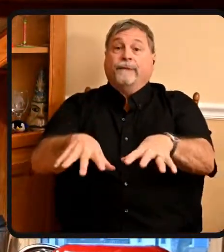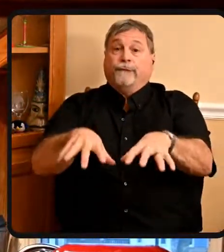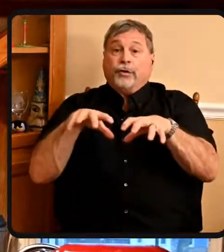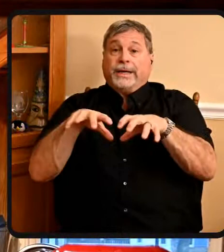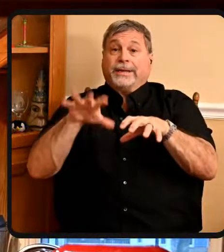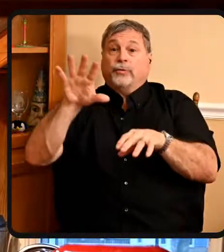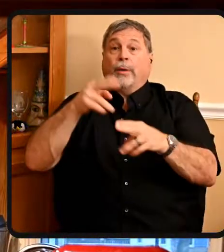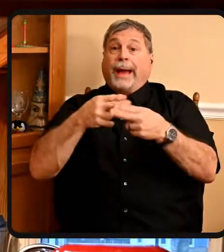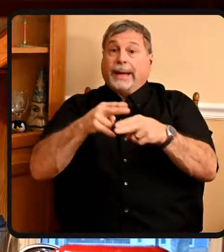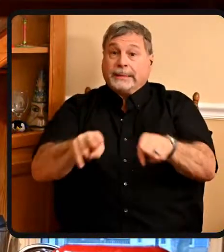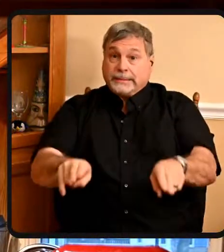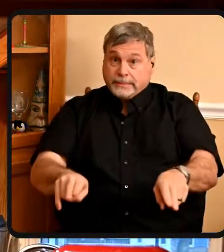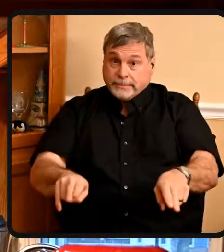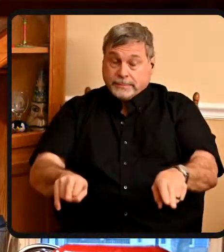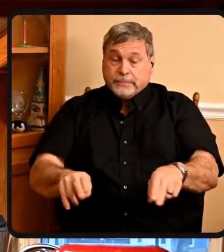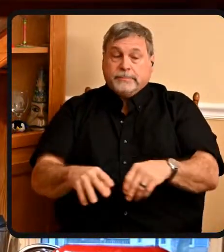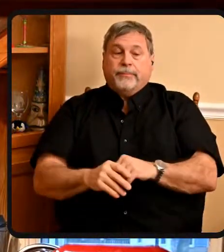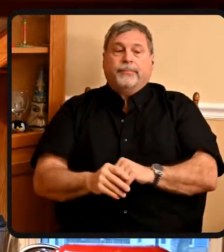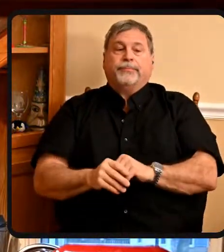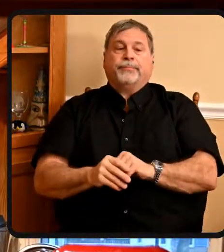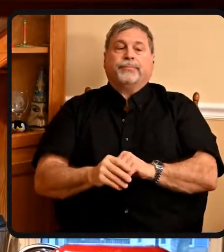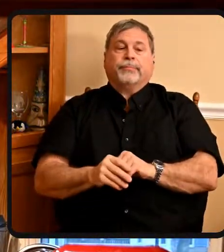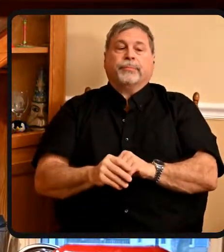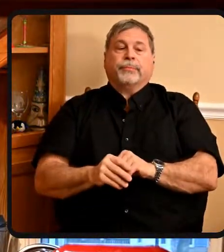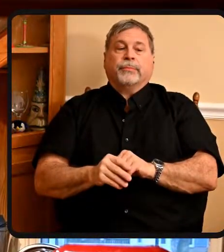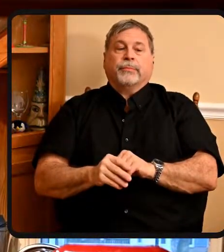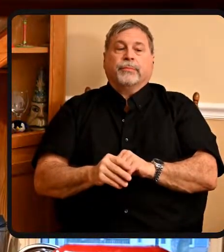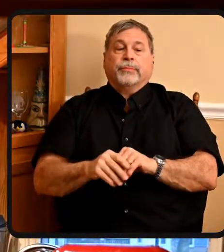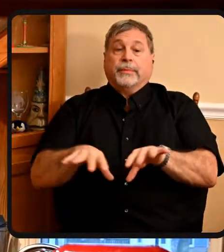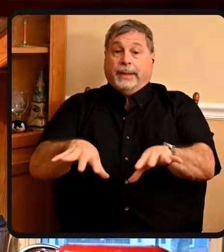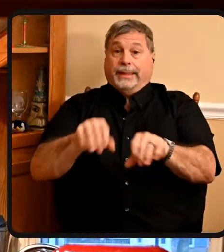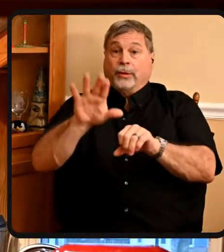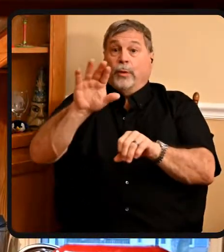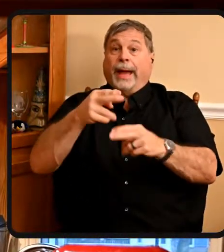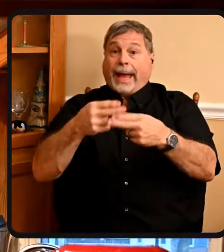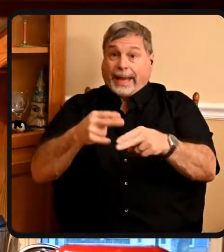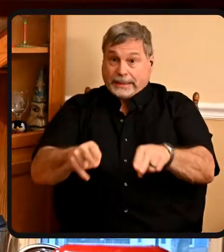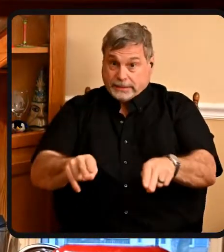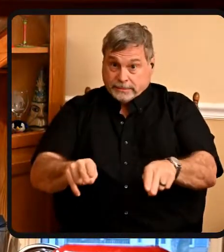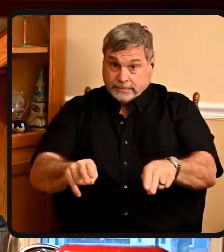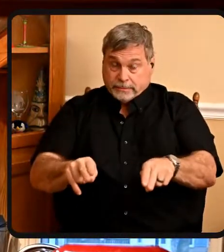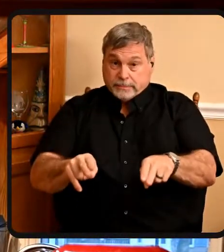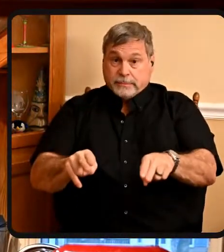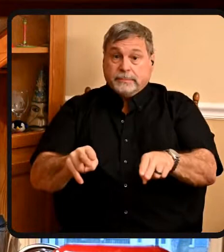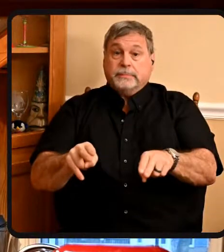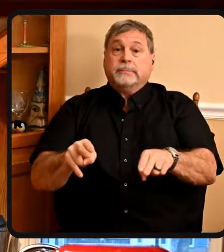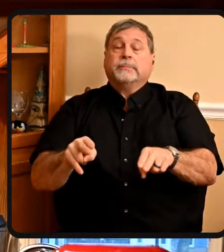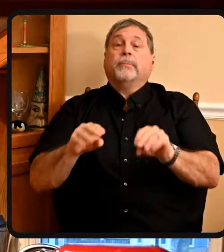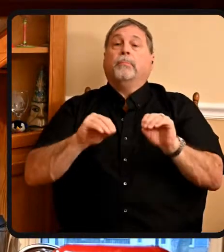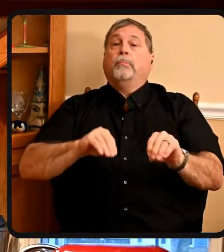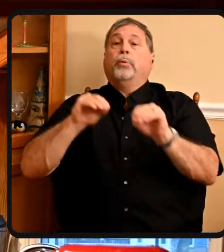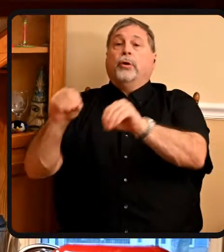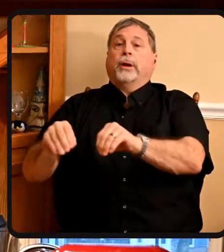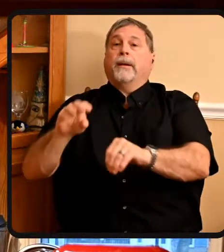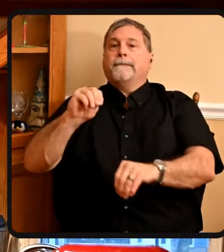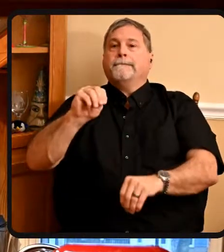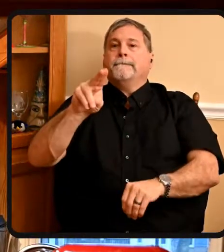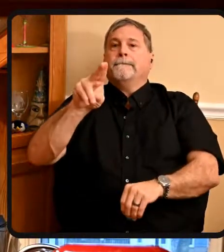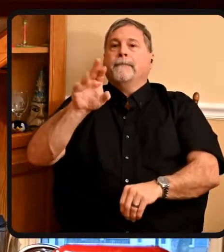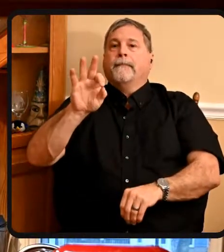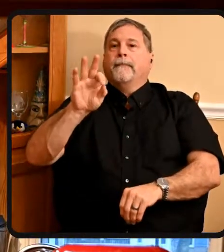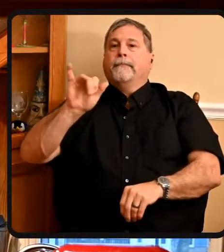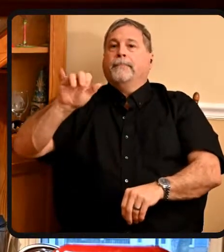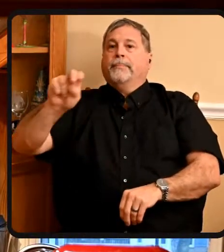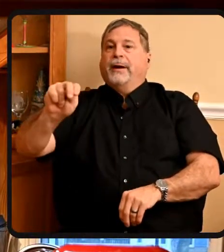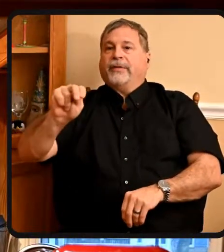you can freeze your eggs. So, what you do is you take your eggs and you put